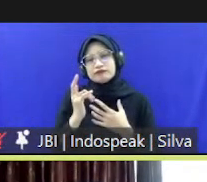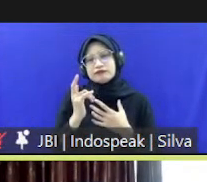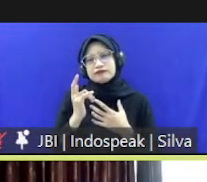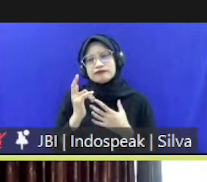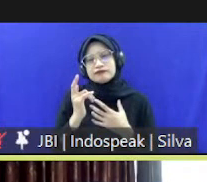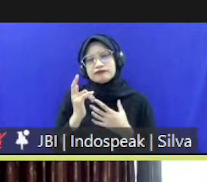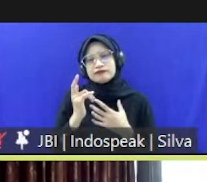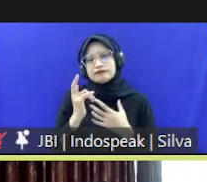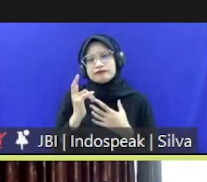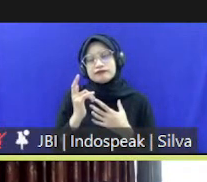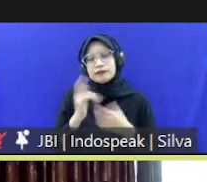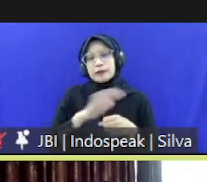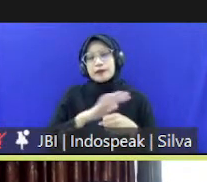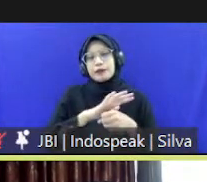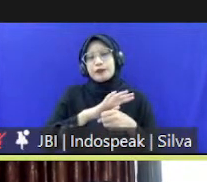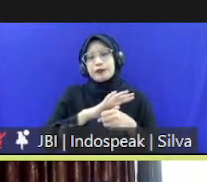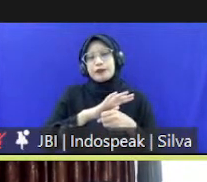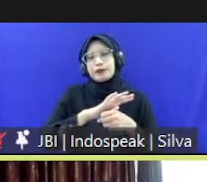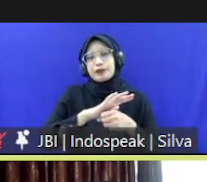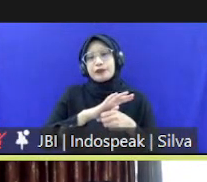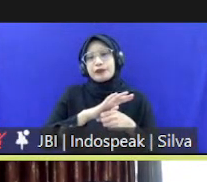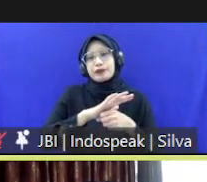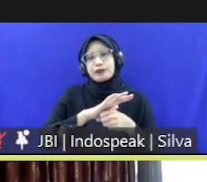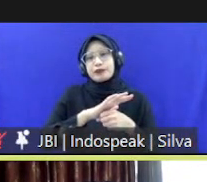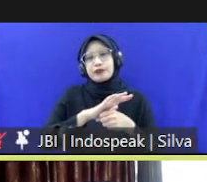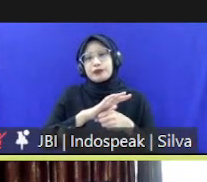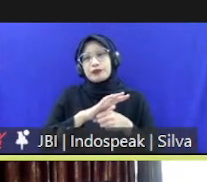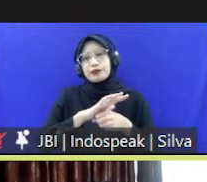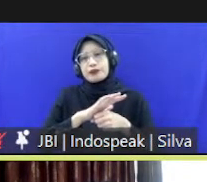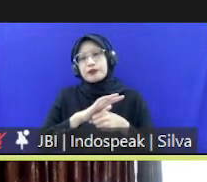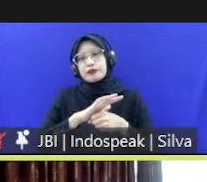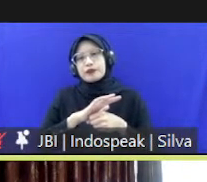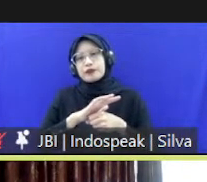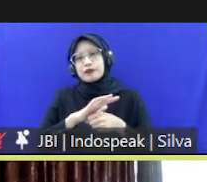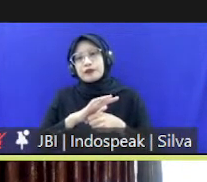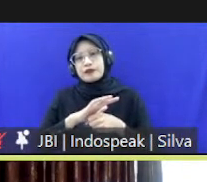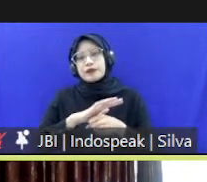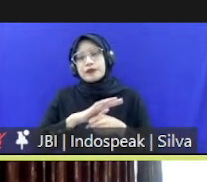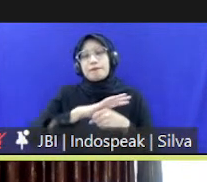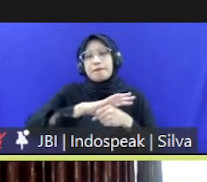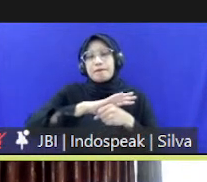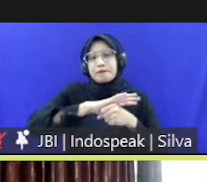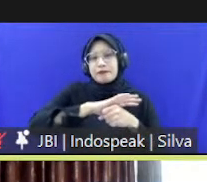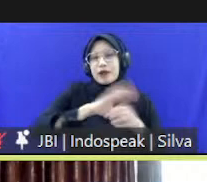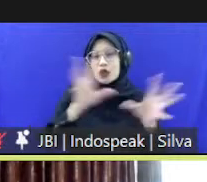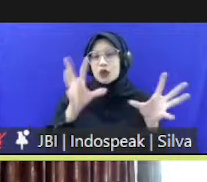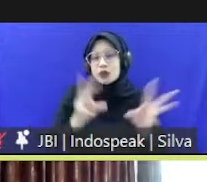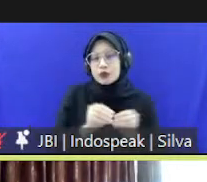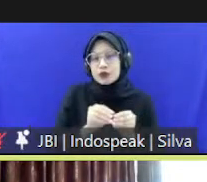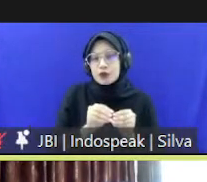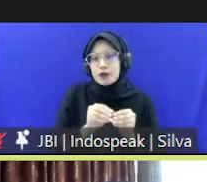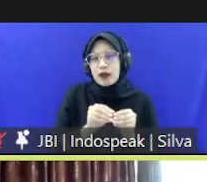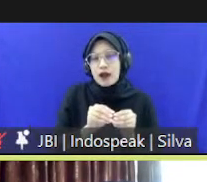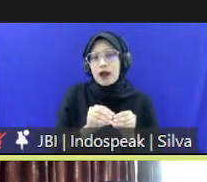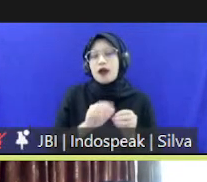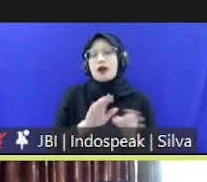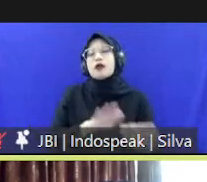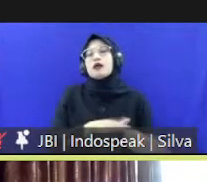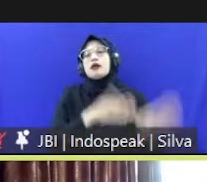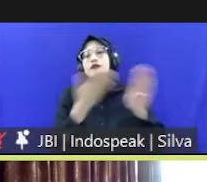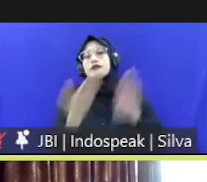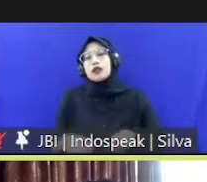the COVID-19 death must be confirmed by the positive test. So it means that the number of the death counting in Indonesia